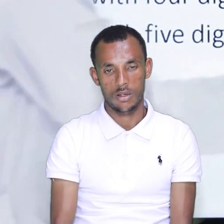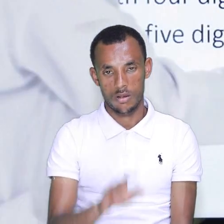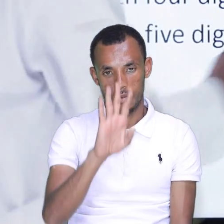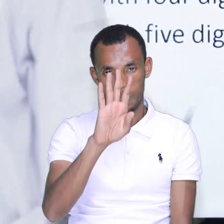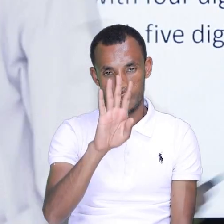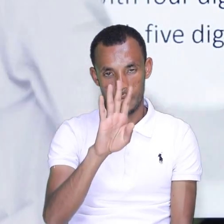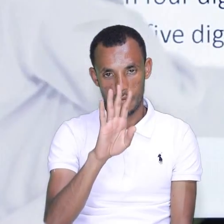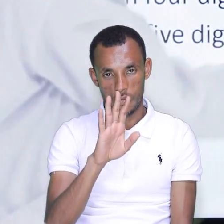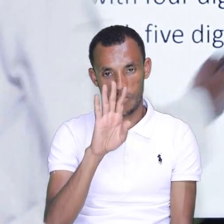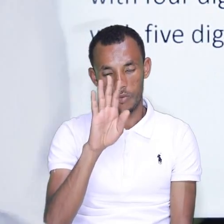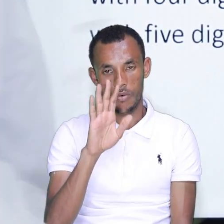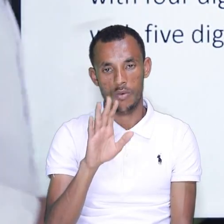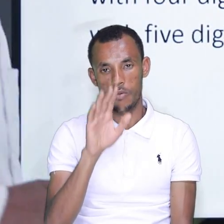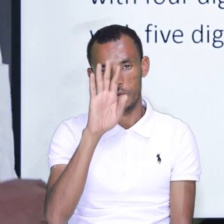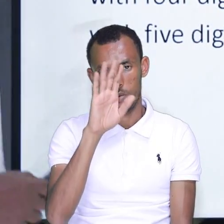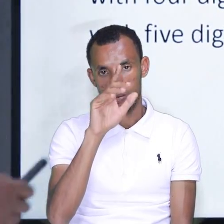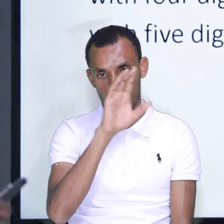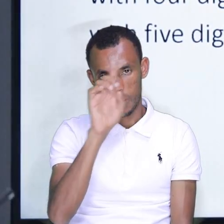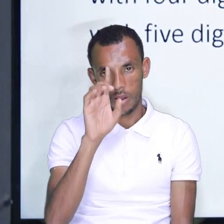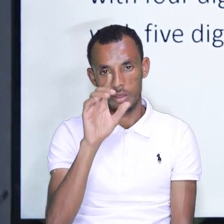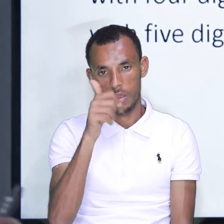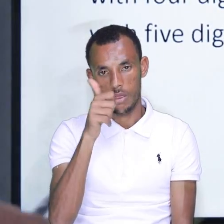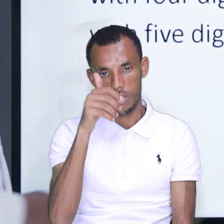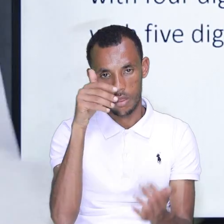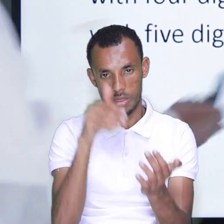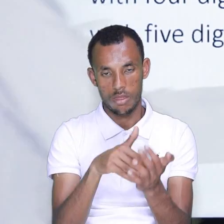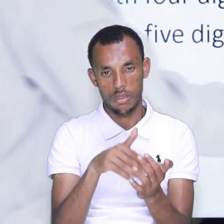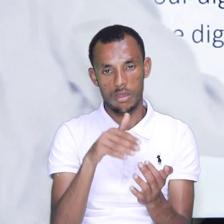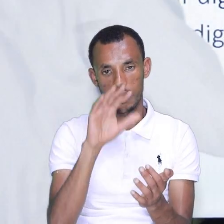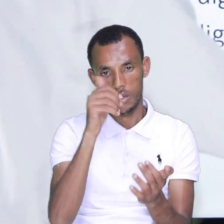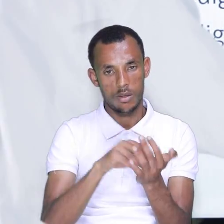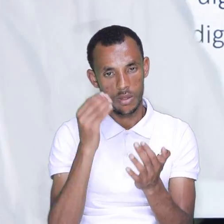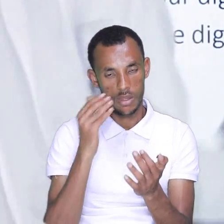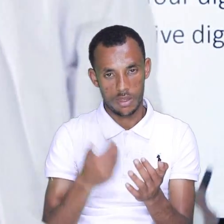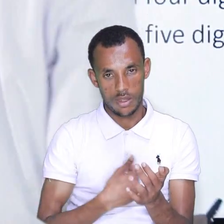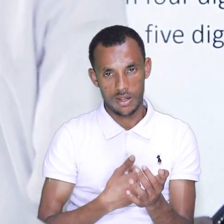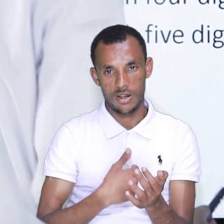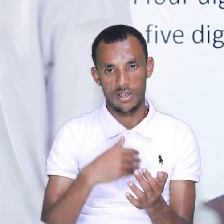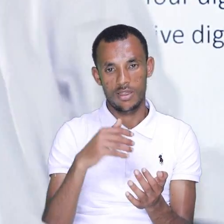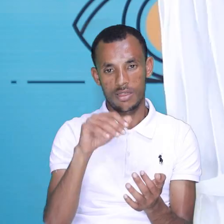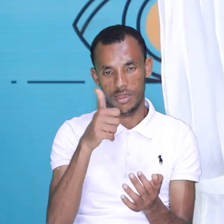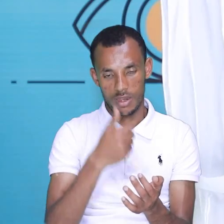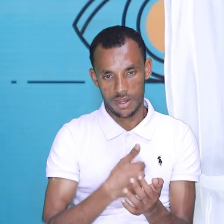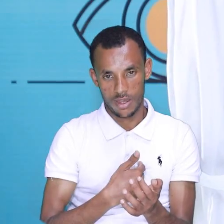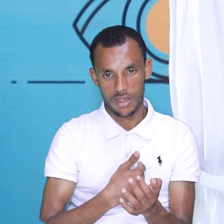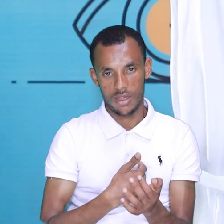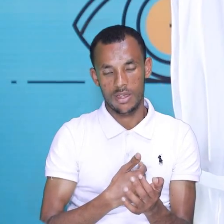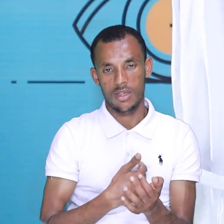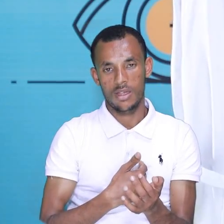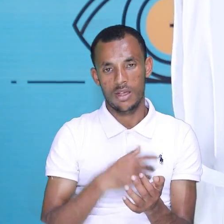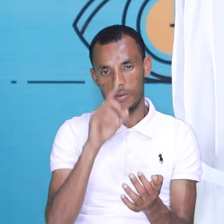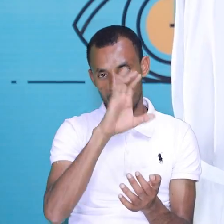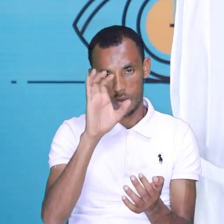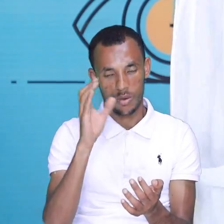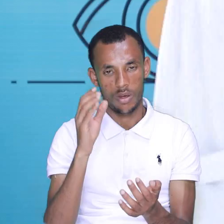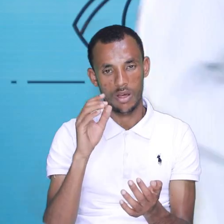For 10,000 place, you have 9 possible choices. 4,000 place, 10, hundreds,